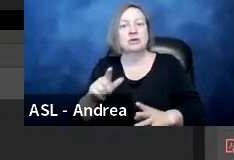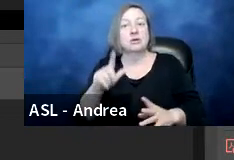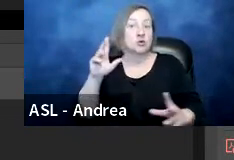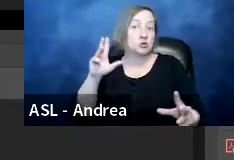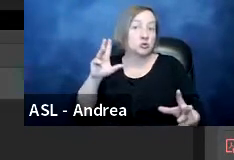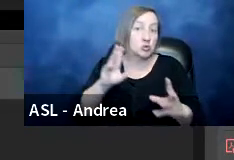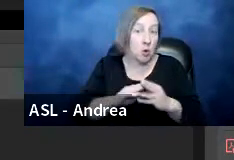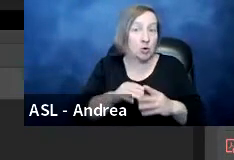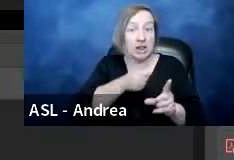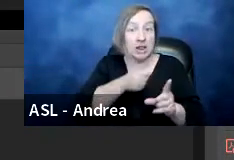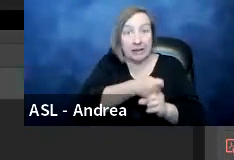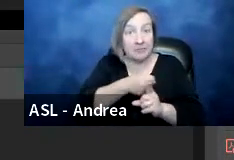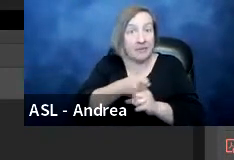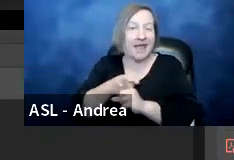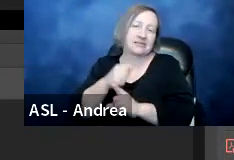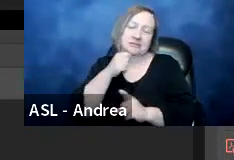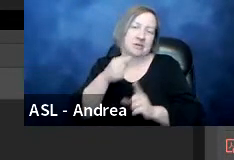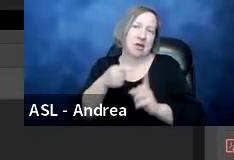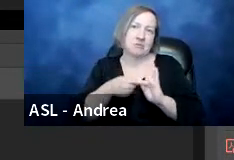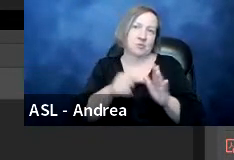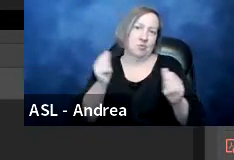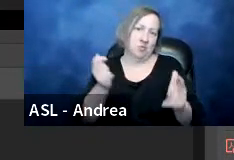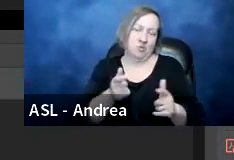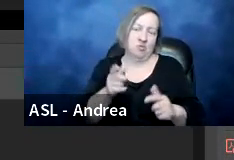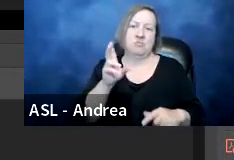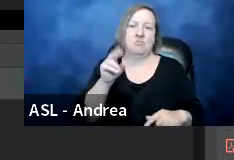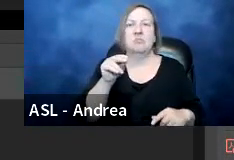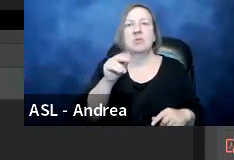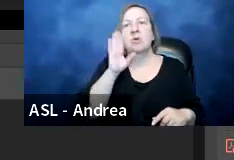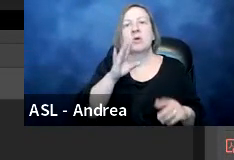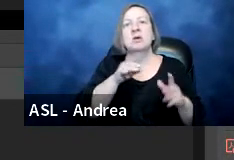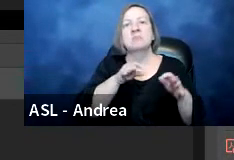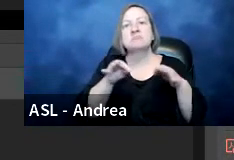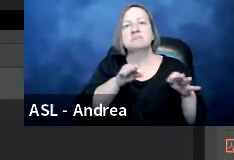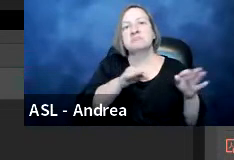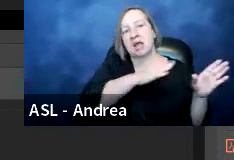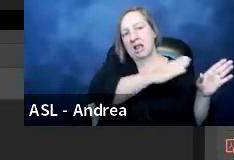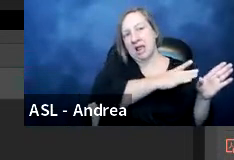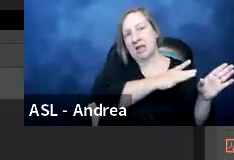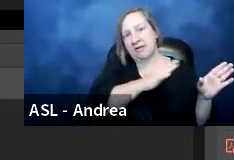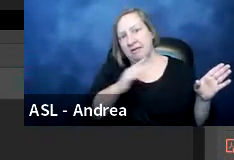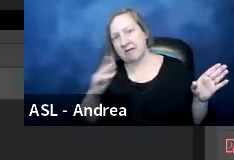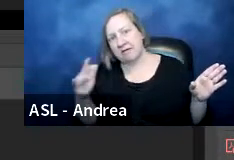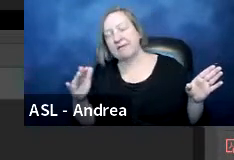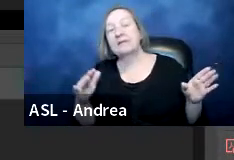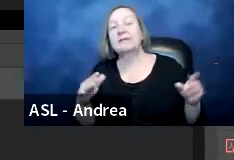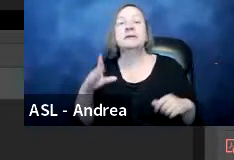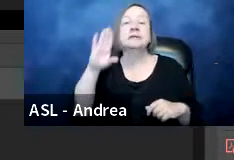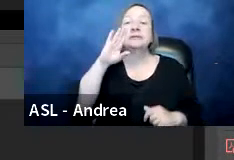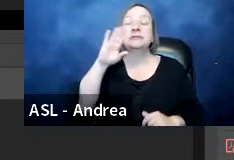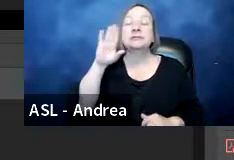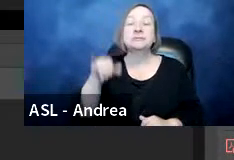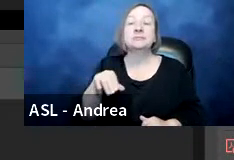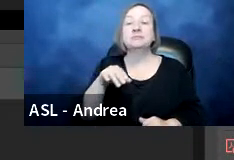area. And I'll walk through left, right a little bit, but just note that as this